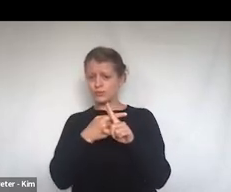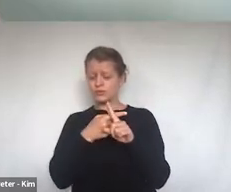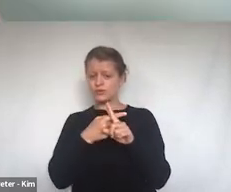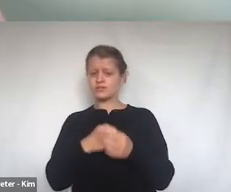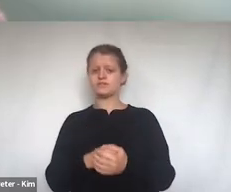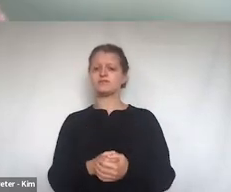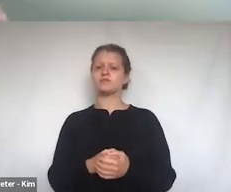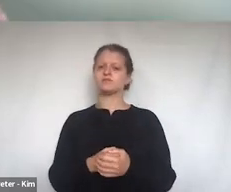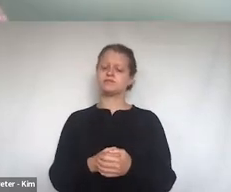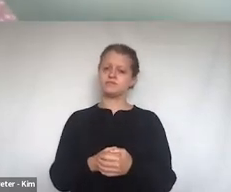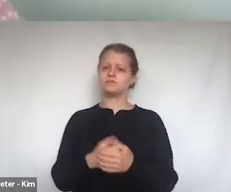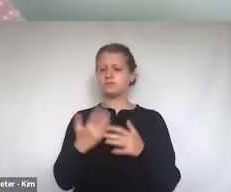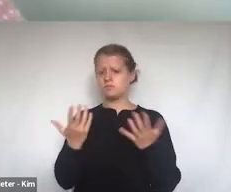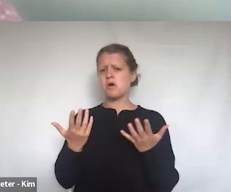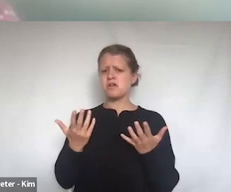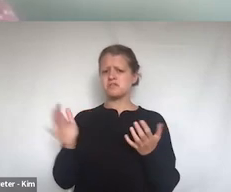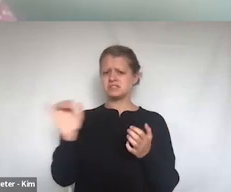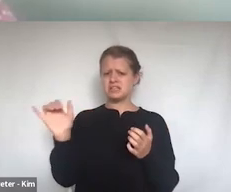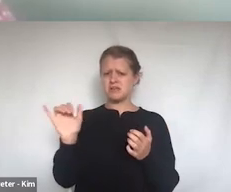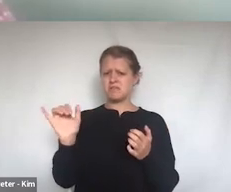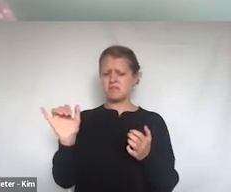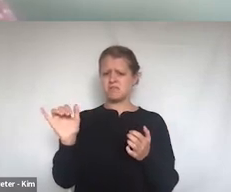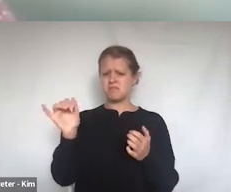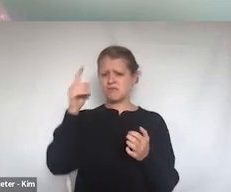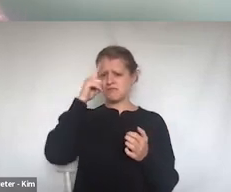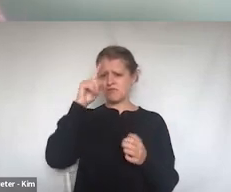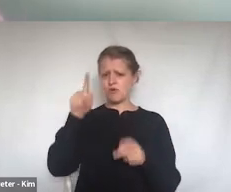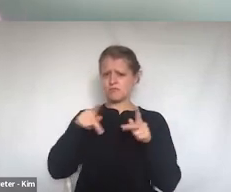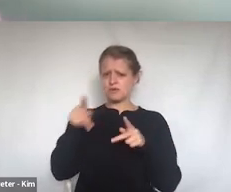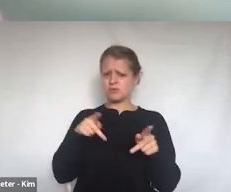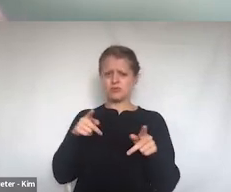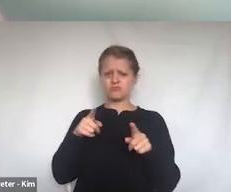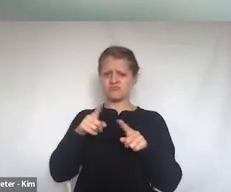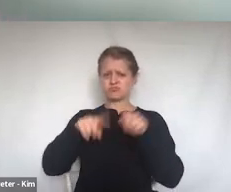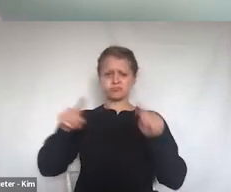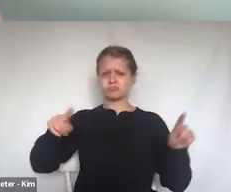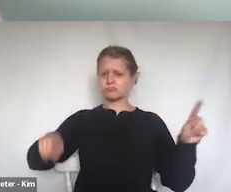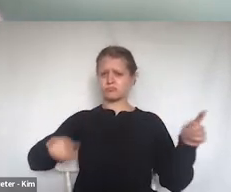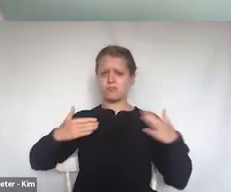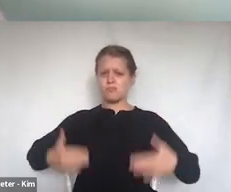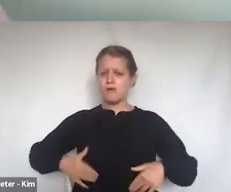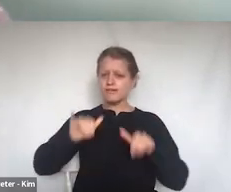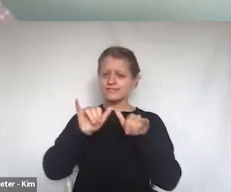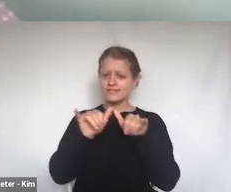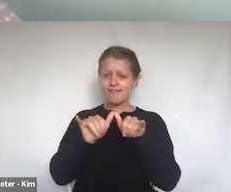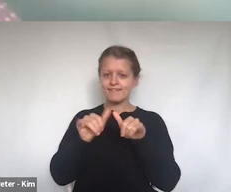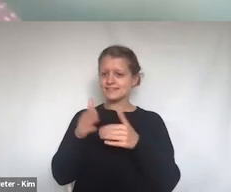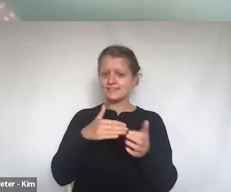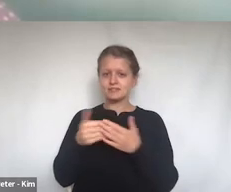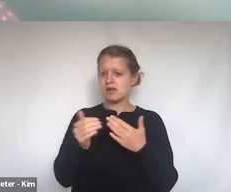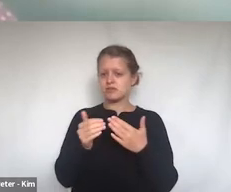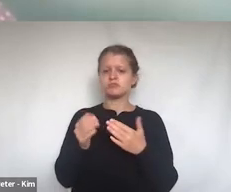No, it would be typically the same steps would be recommended for people of various body sizes and types.